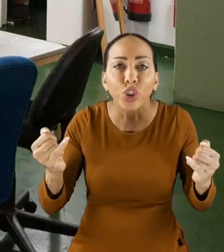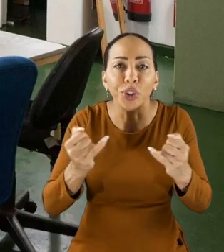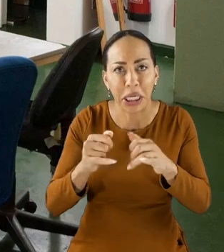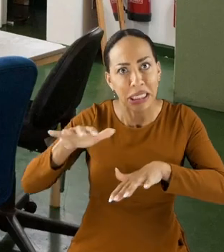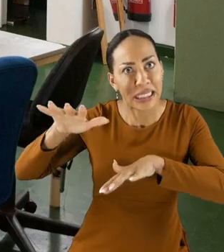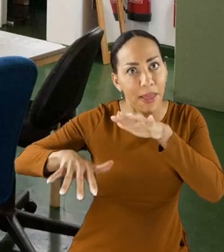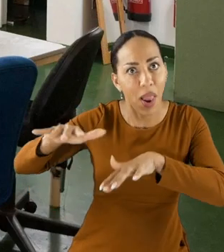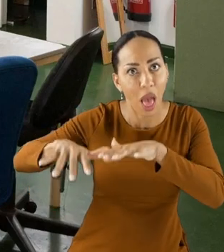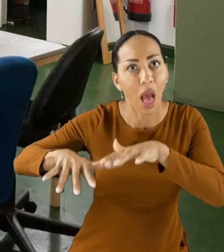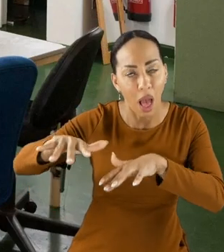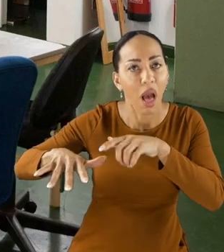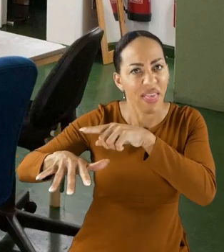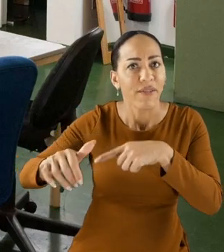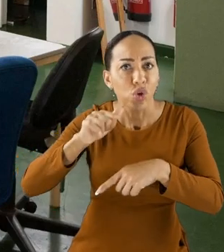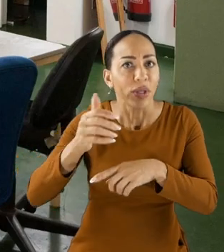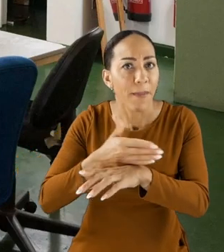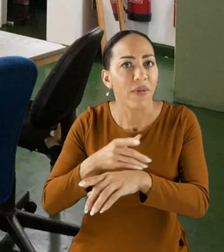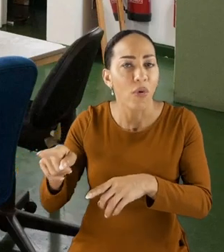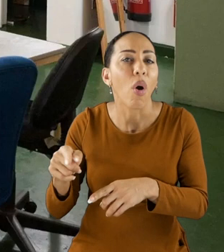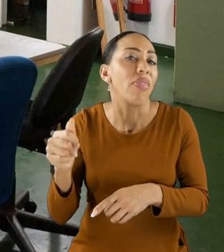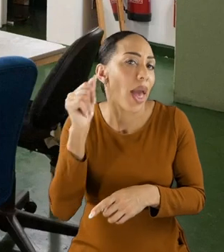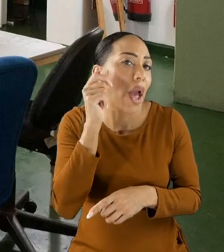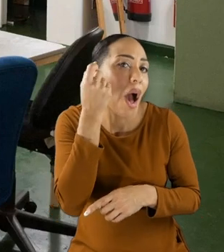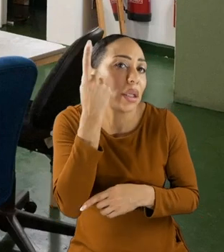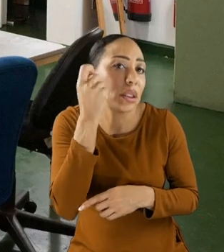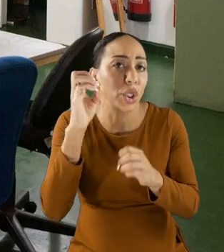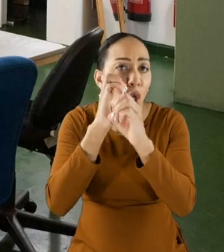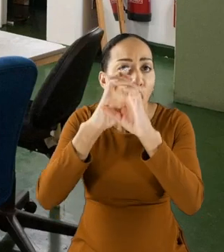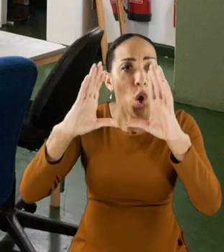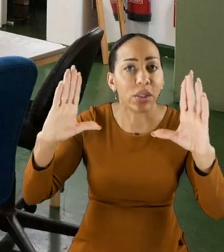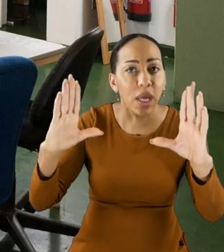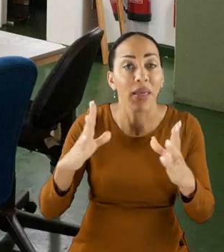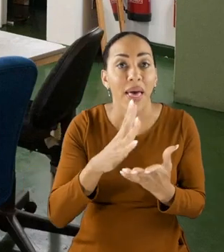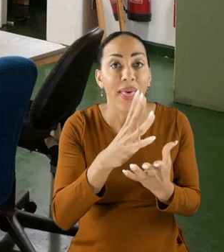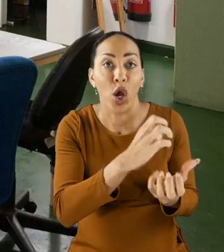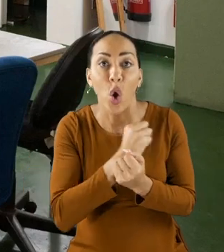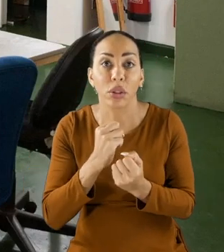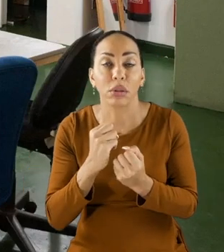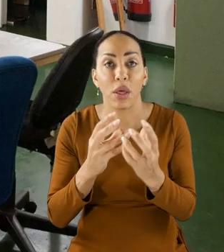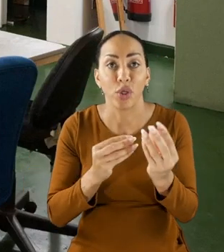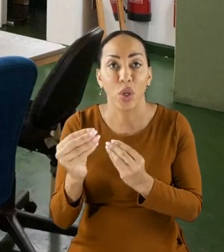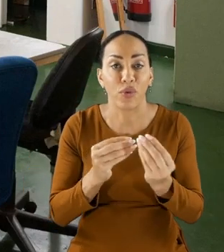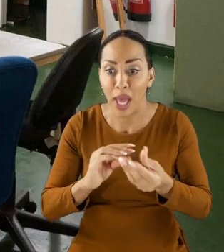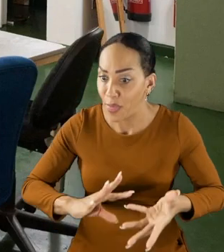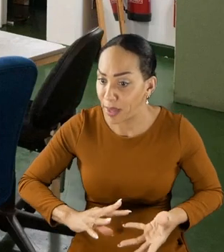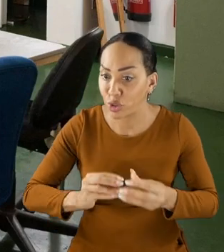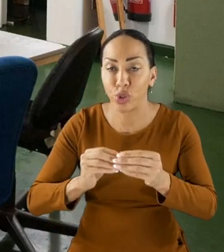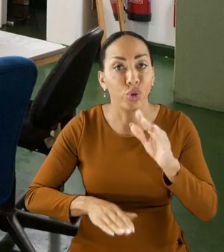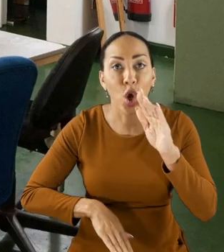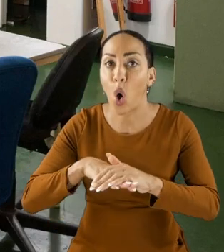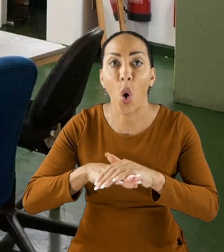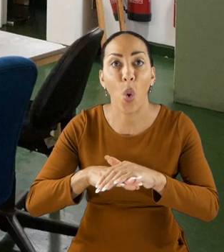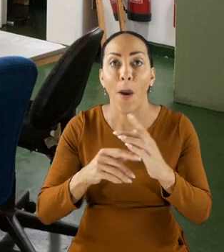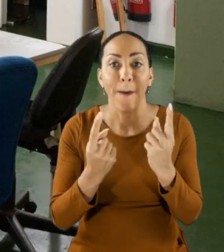which is Open Broadcast Studio, very similar. They had used that before, but they were familiar with the concept, and they then got